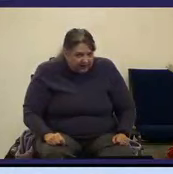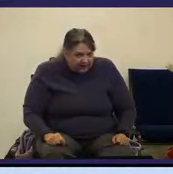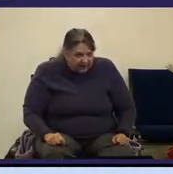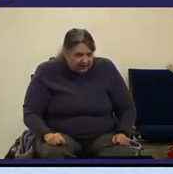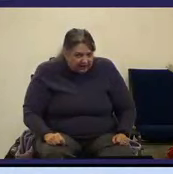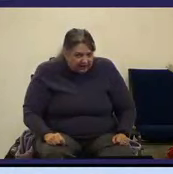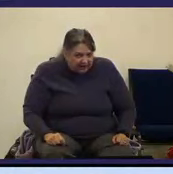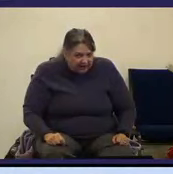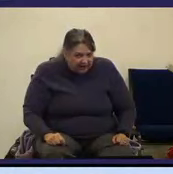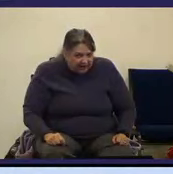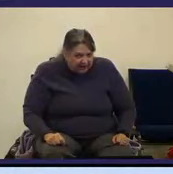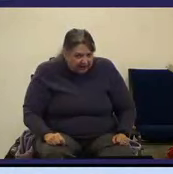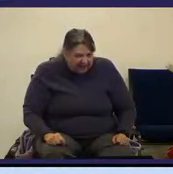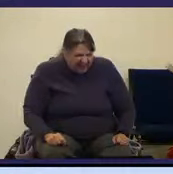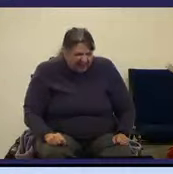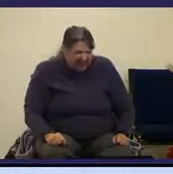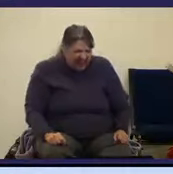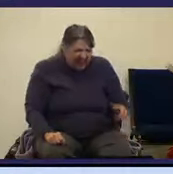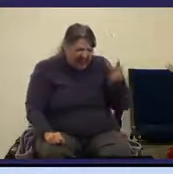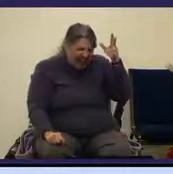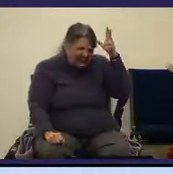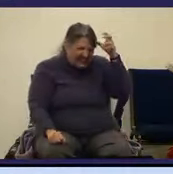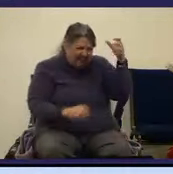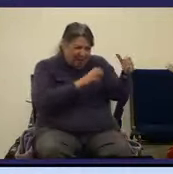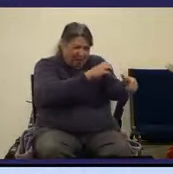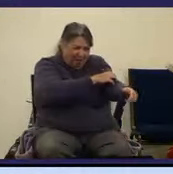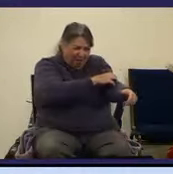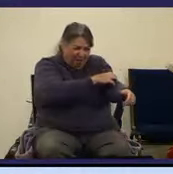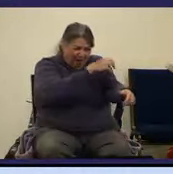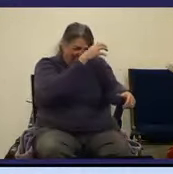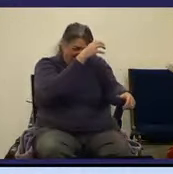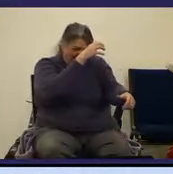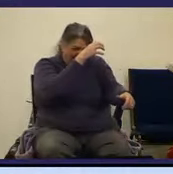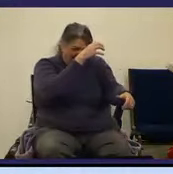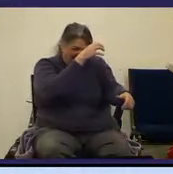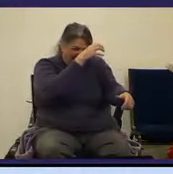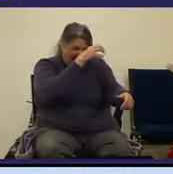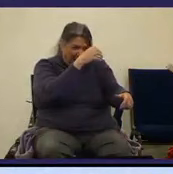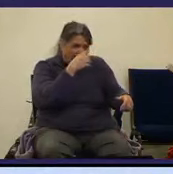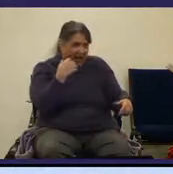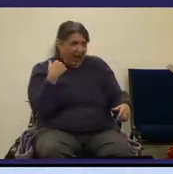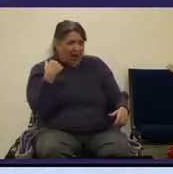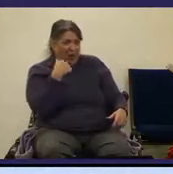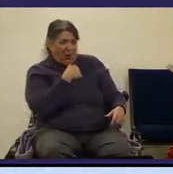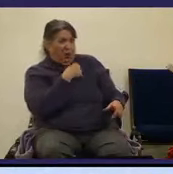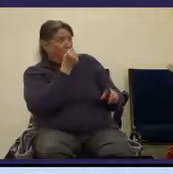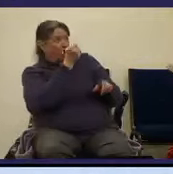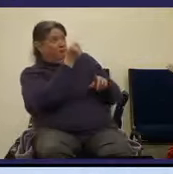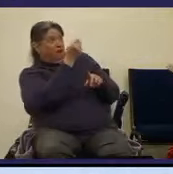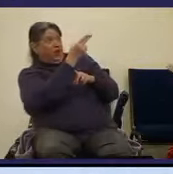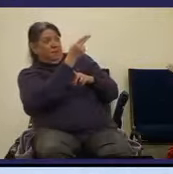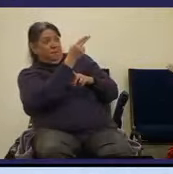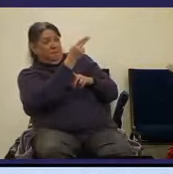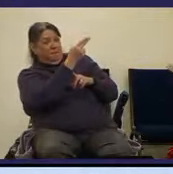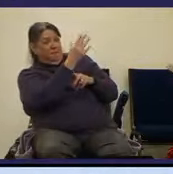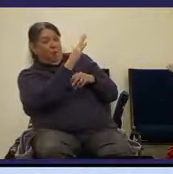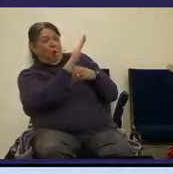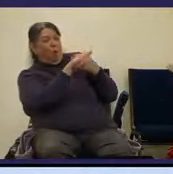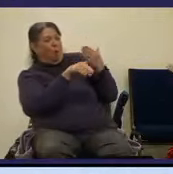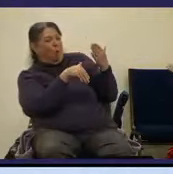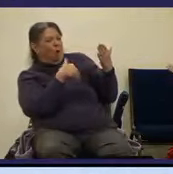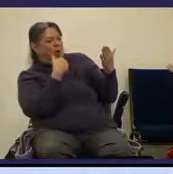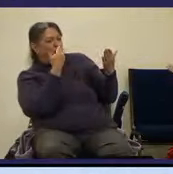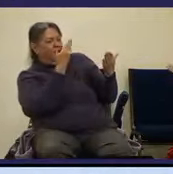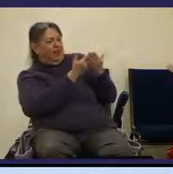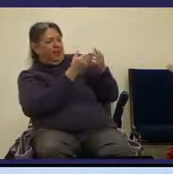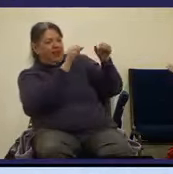How much of the power of the devil can you overcome this morning? All the power. All the power. Of course,